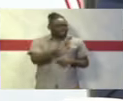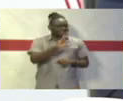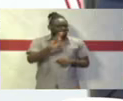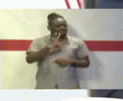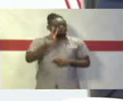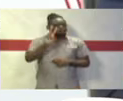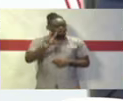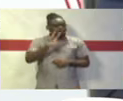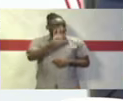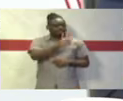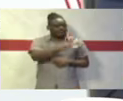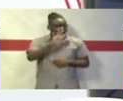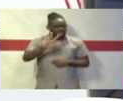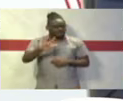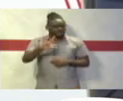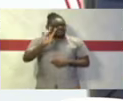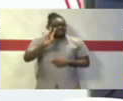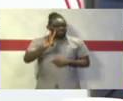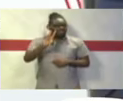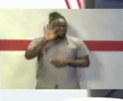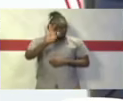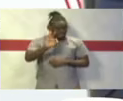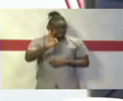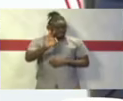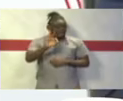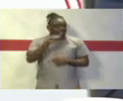662-5579. That's companies for